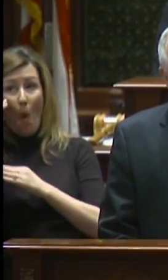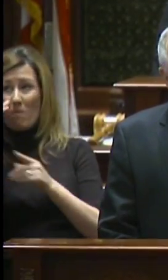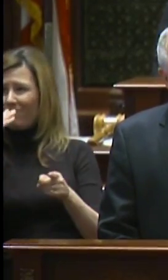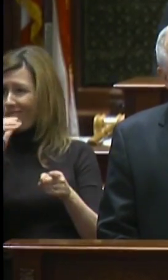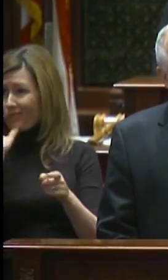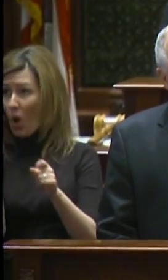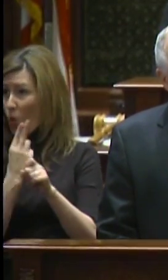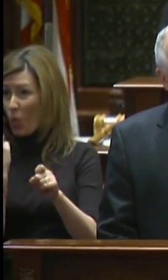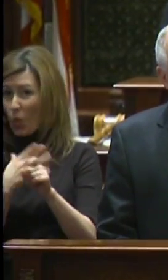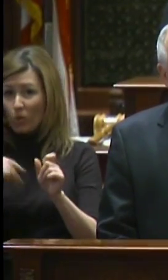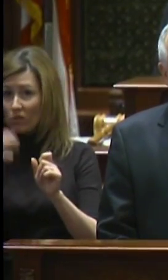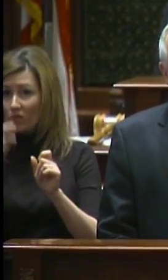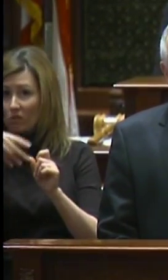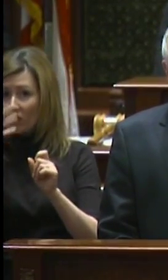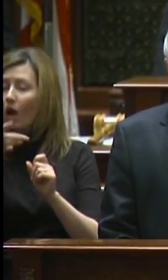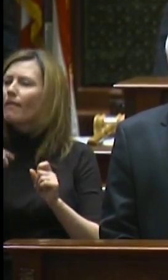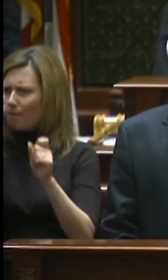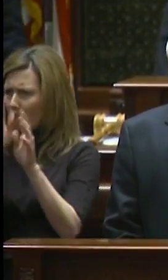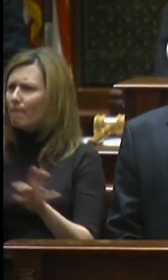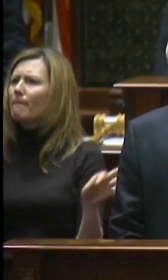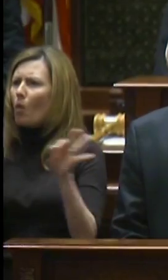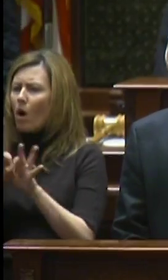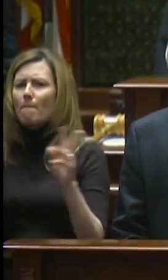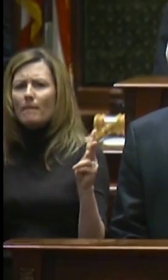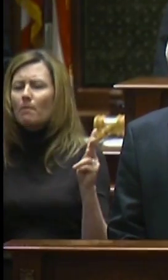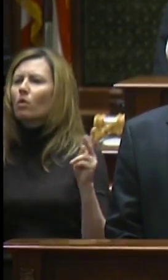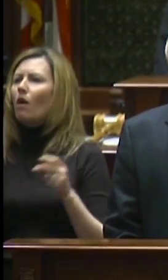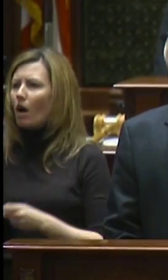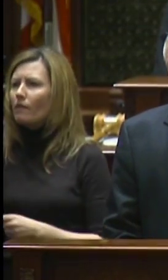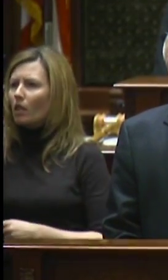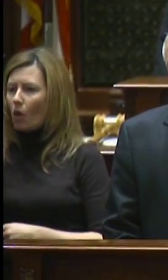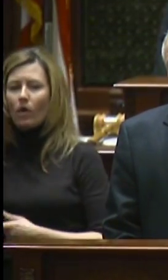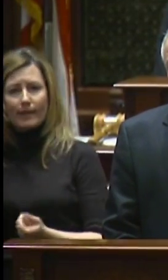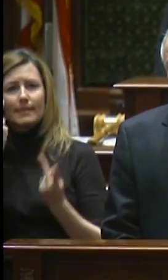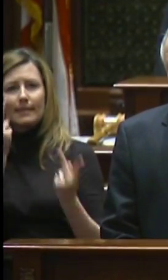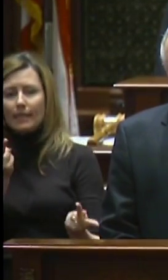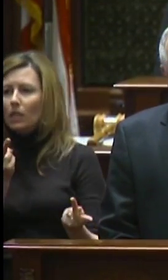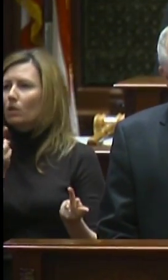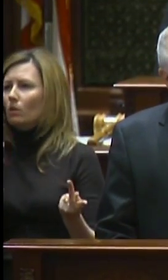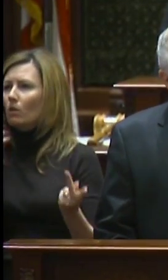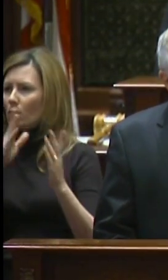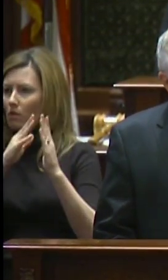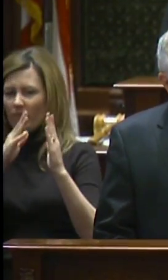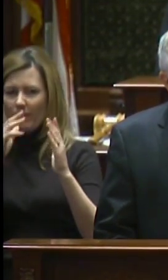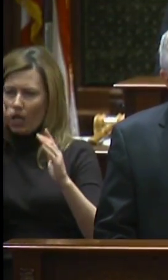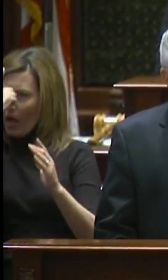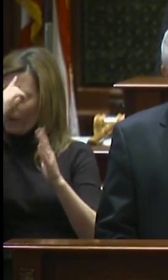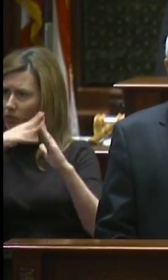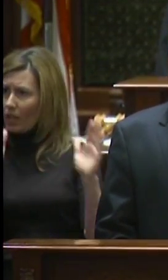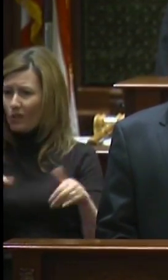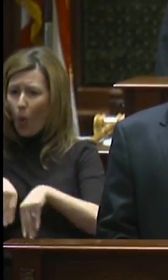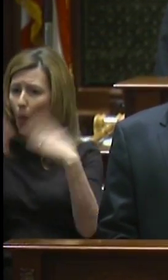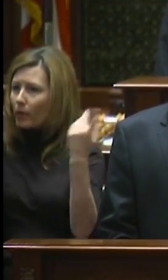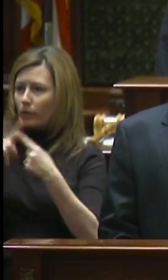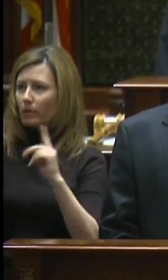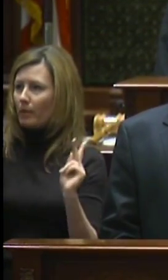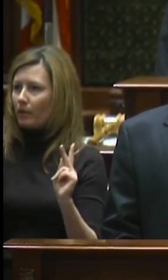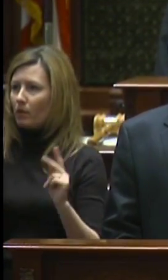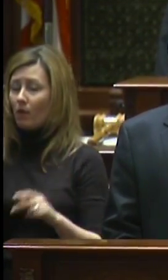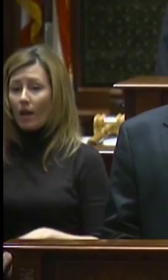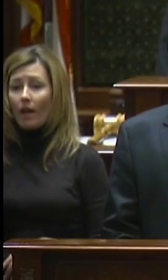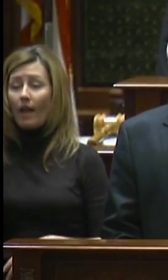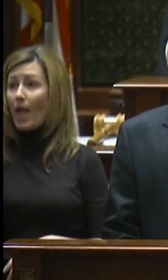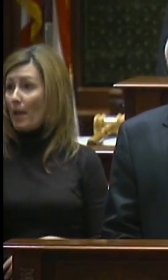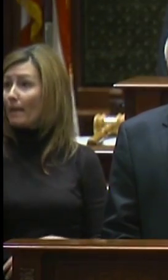think it was important for the people of Illinois to see that the people's house, the governor's mansion, was open to the people. And on Abraham